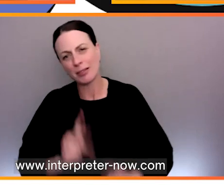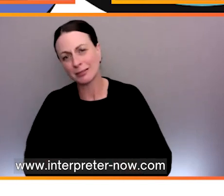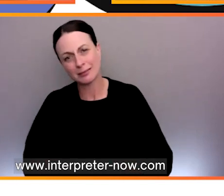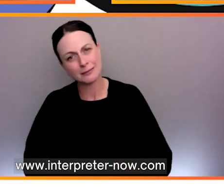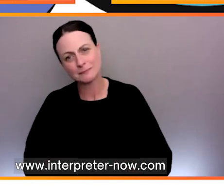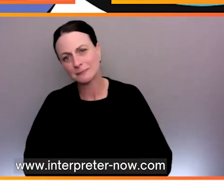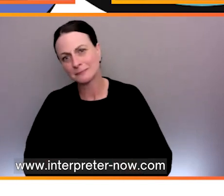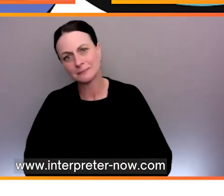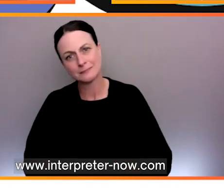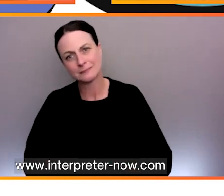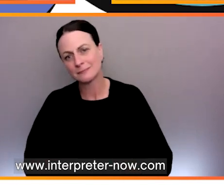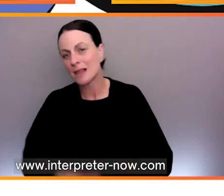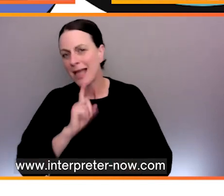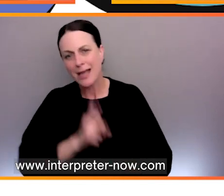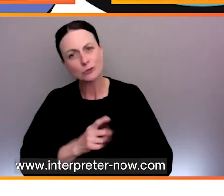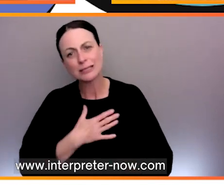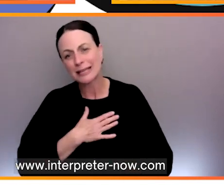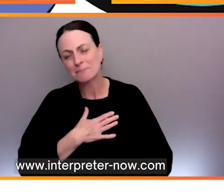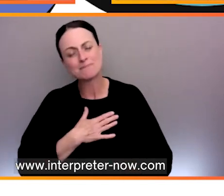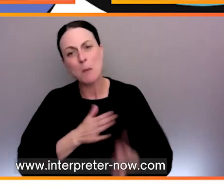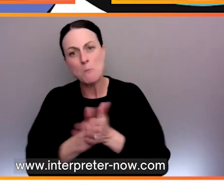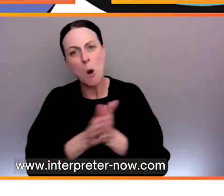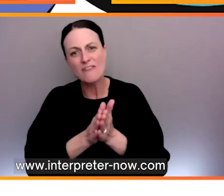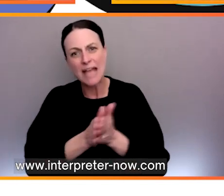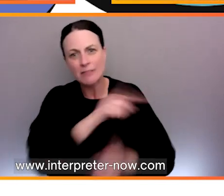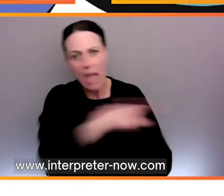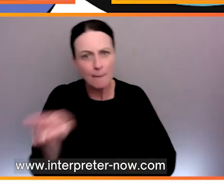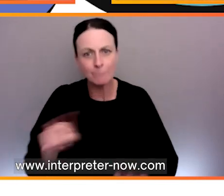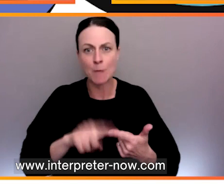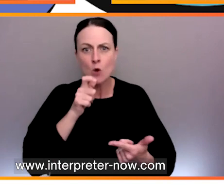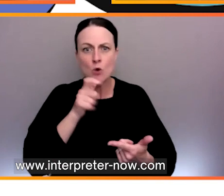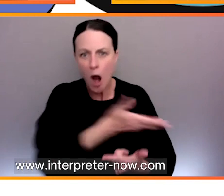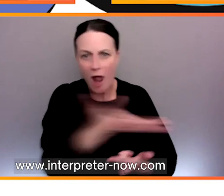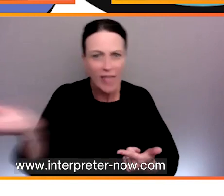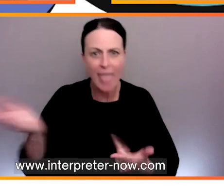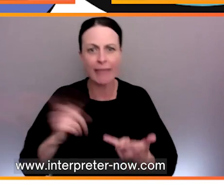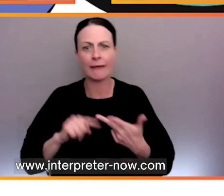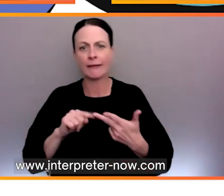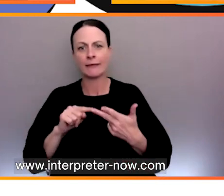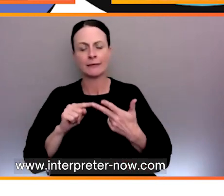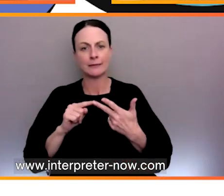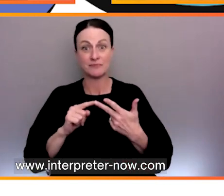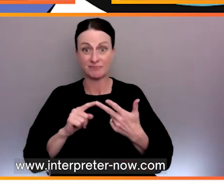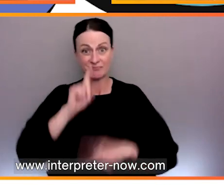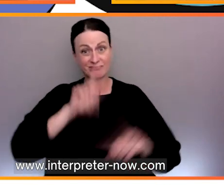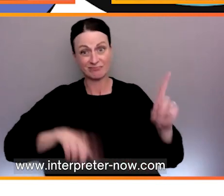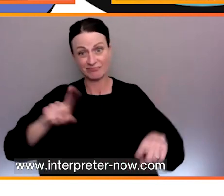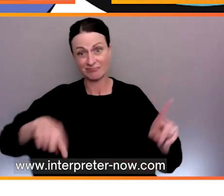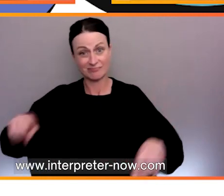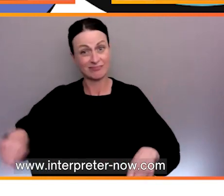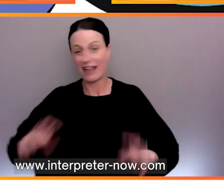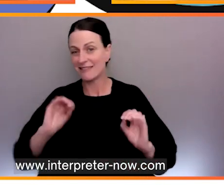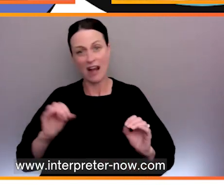And they're different. None of them are the same. So you have to tailor your style to meet their needs, not the other way